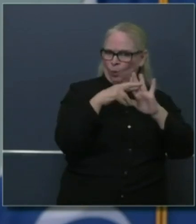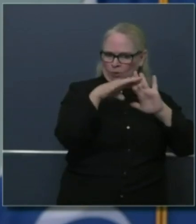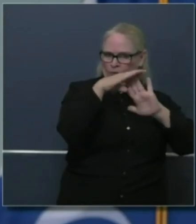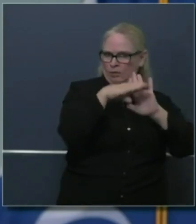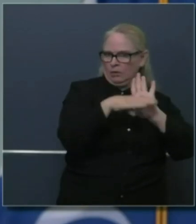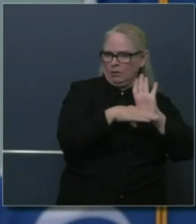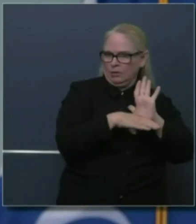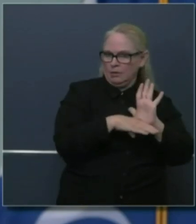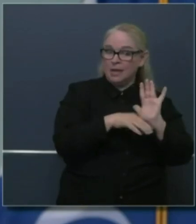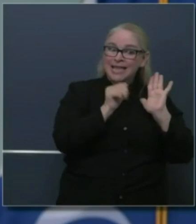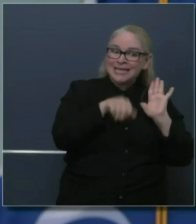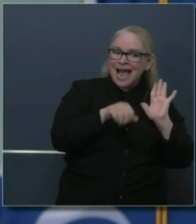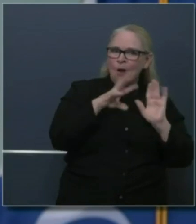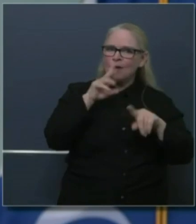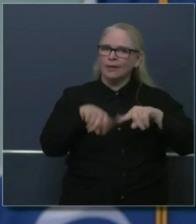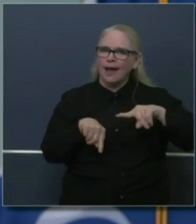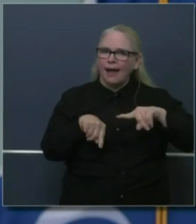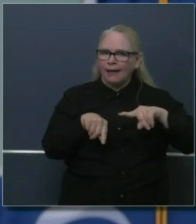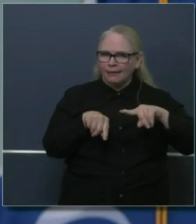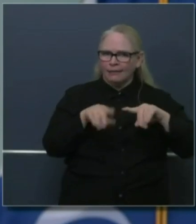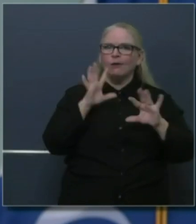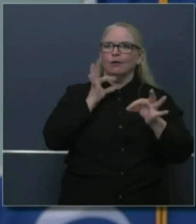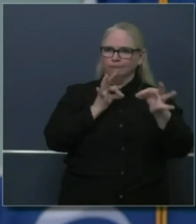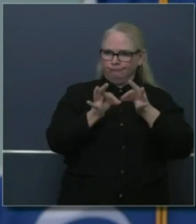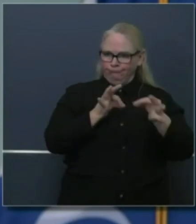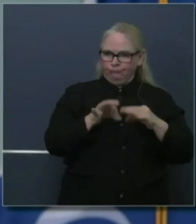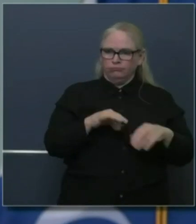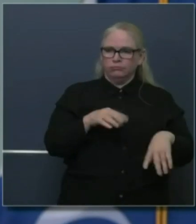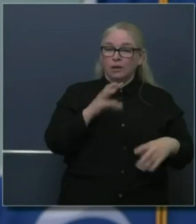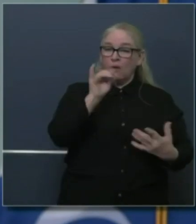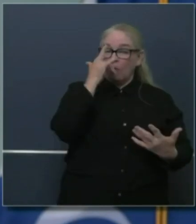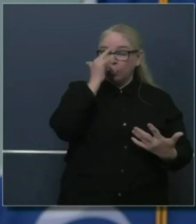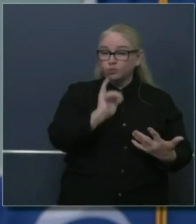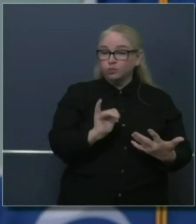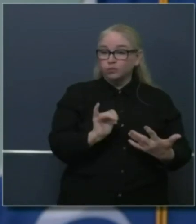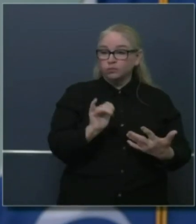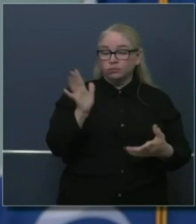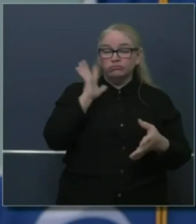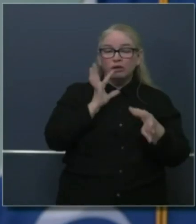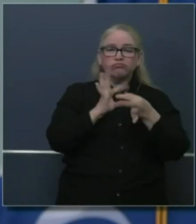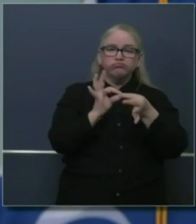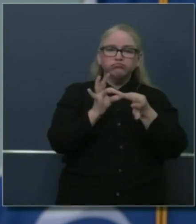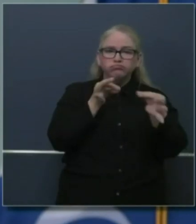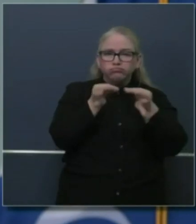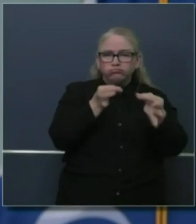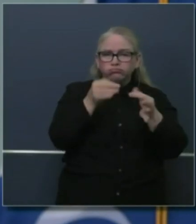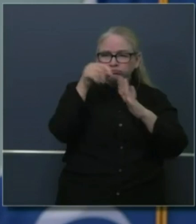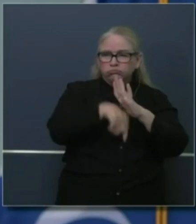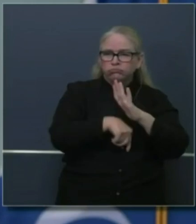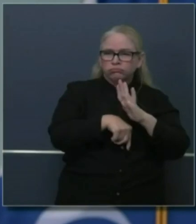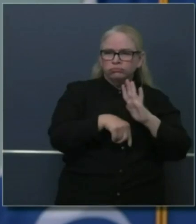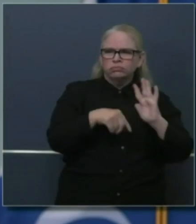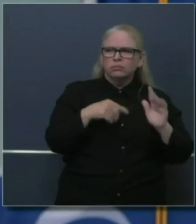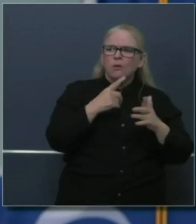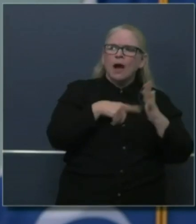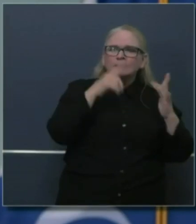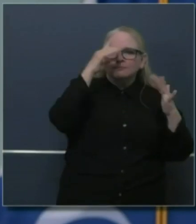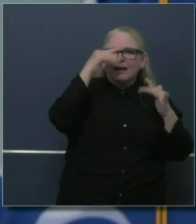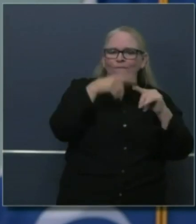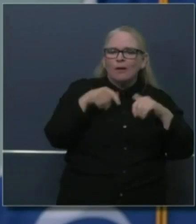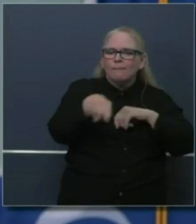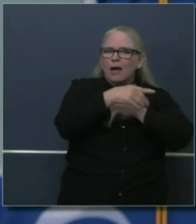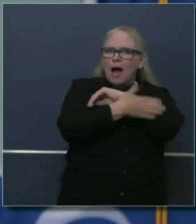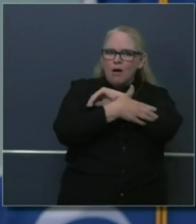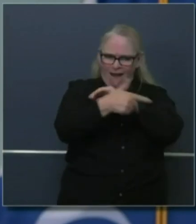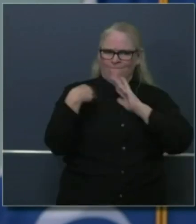We also will put out details about what we are looking for from counties that wish to go farther